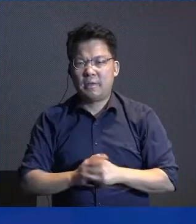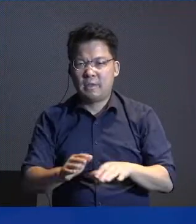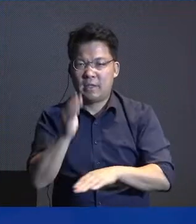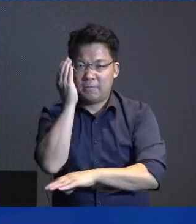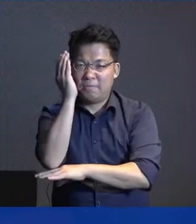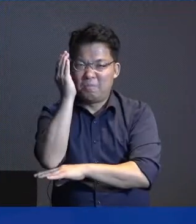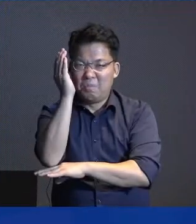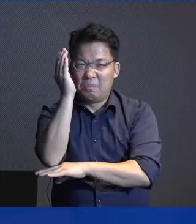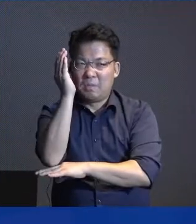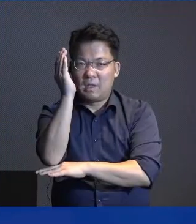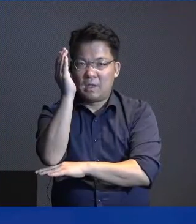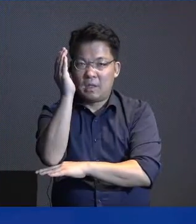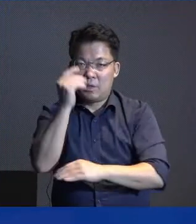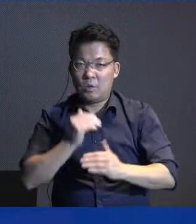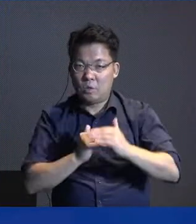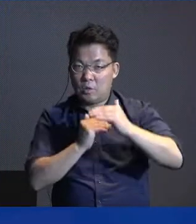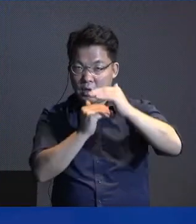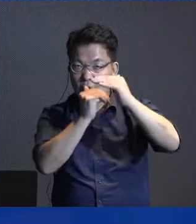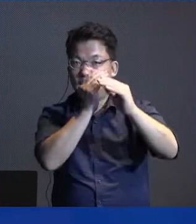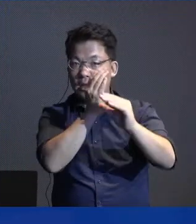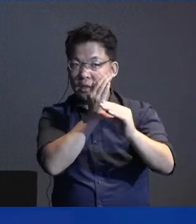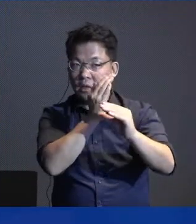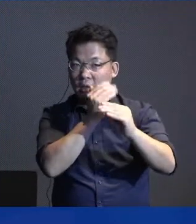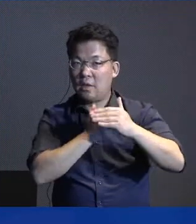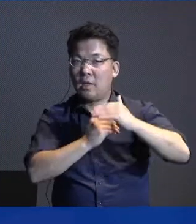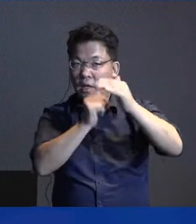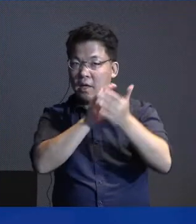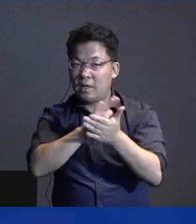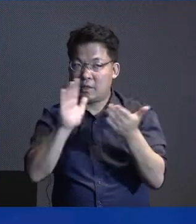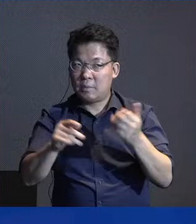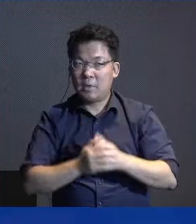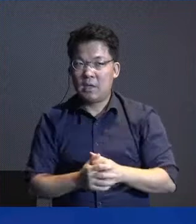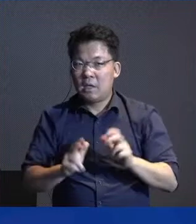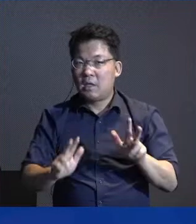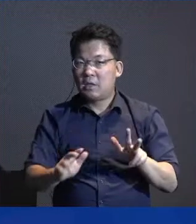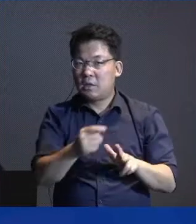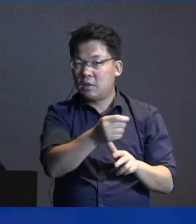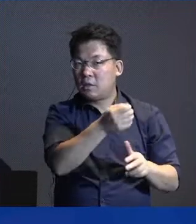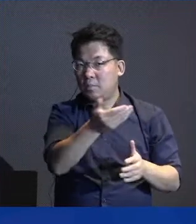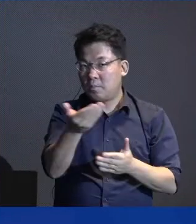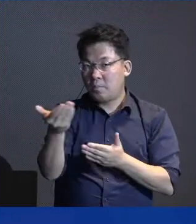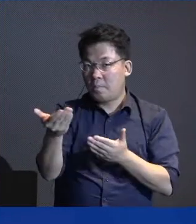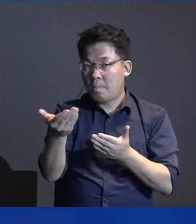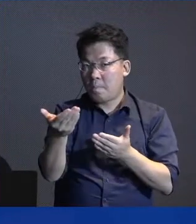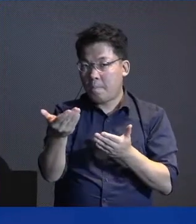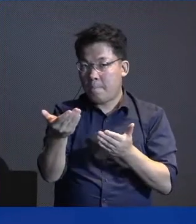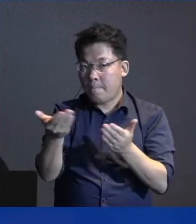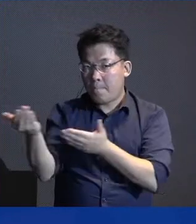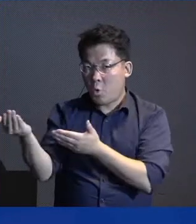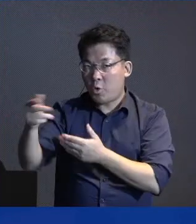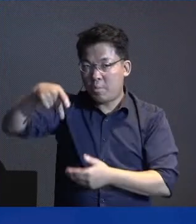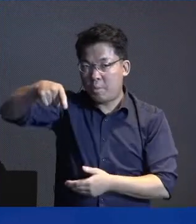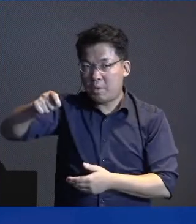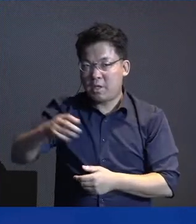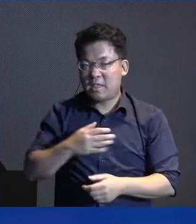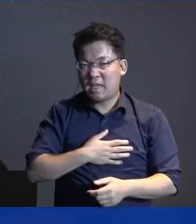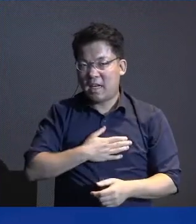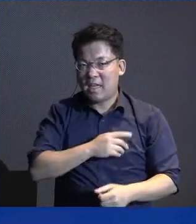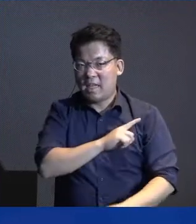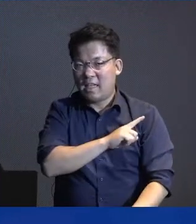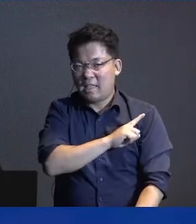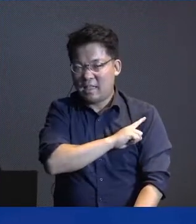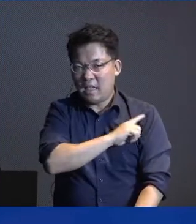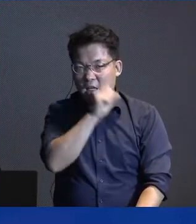something which has always, been one of my favorite quotes or lines by Russell. Age is like a